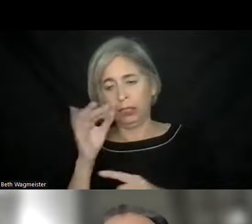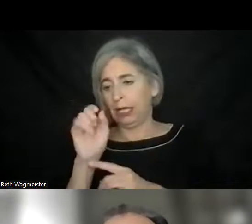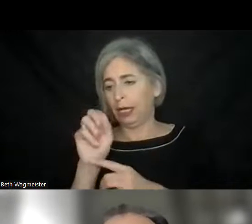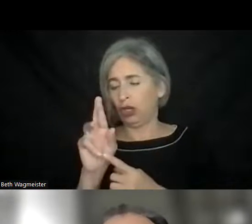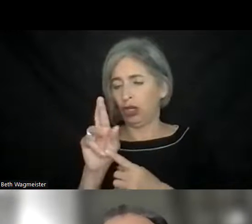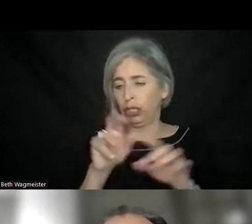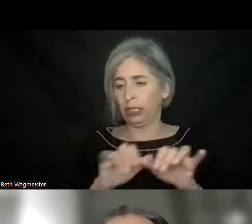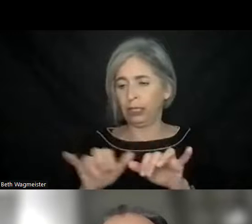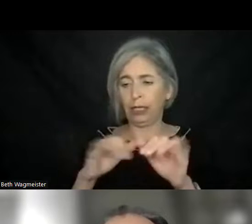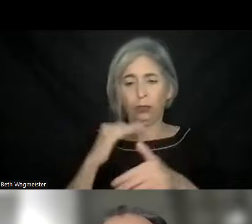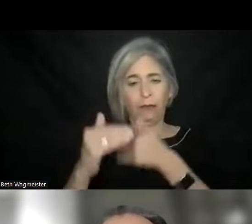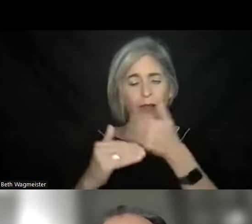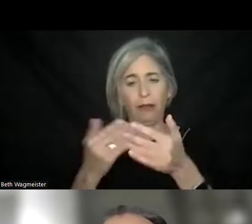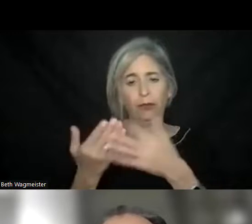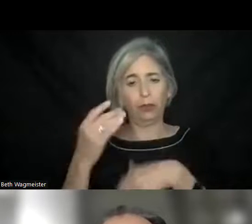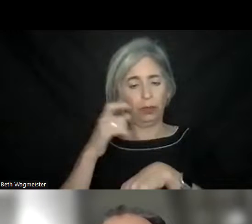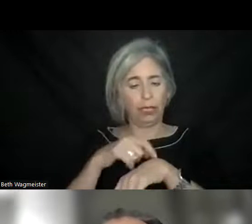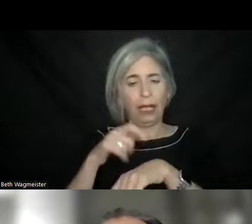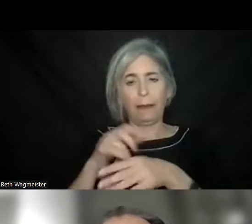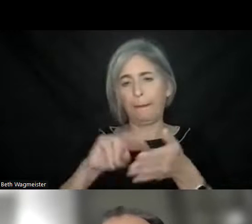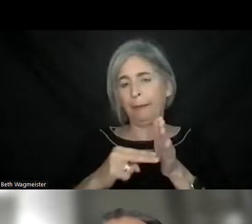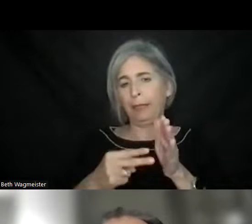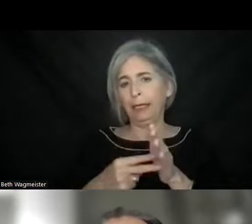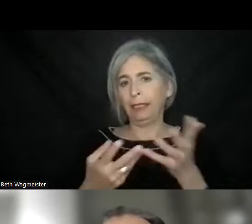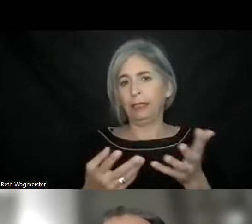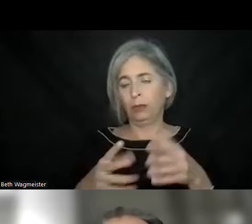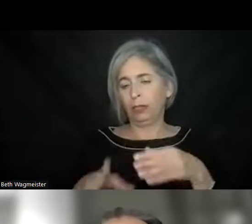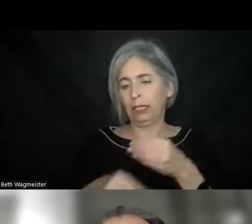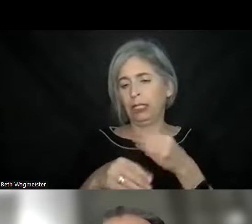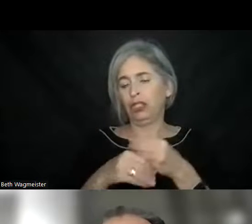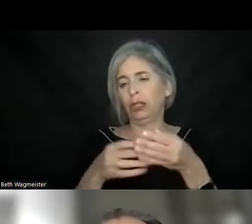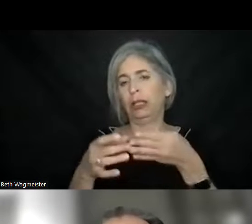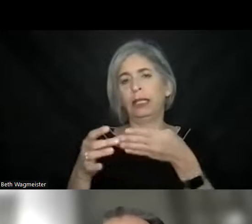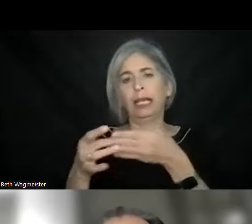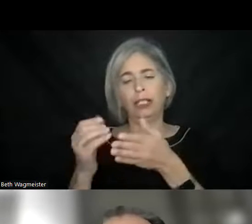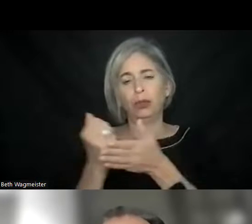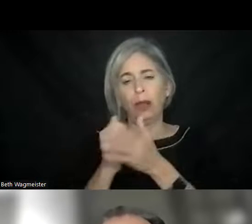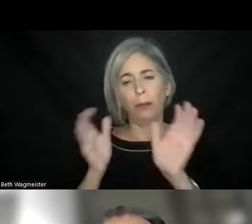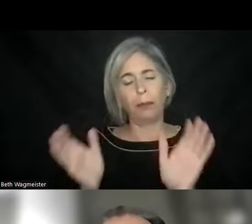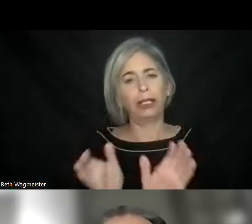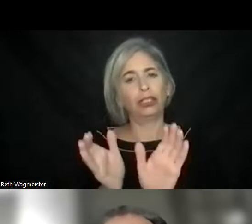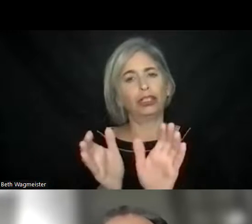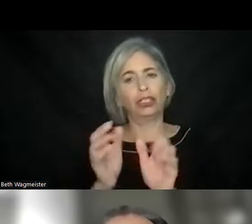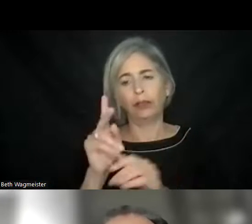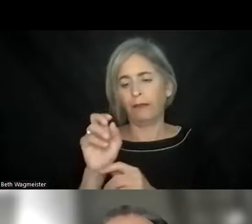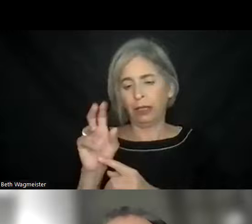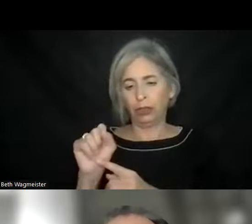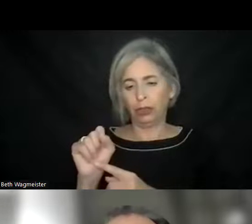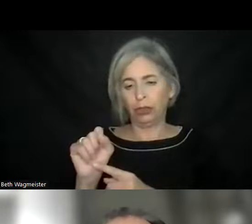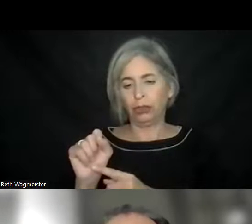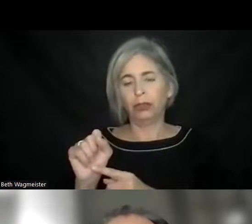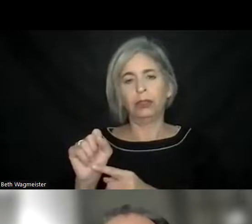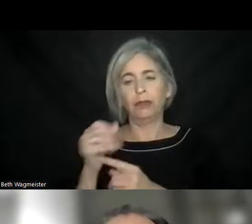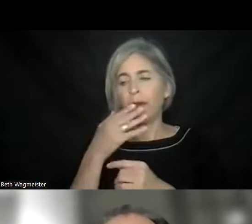over time. And so that means we trying to go off and provide additional guides to help encourage vendors to implement